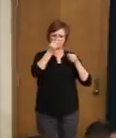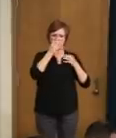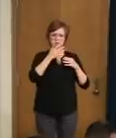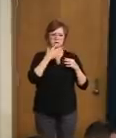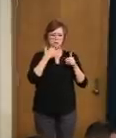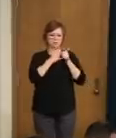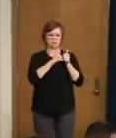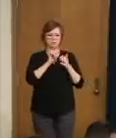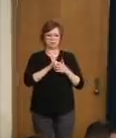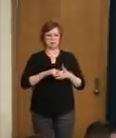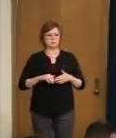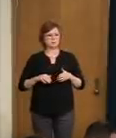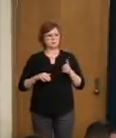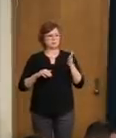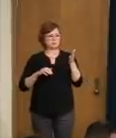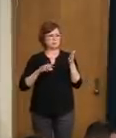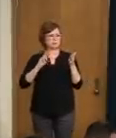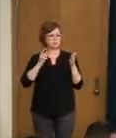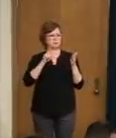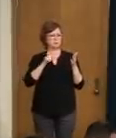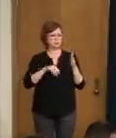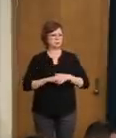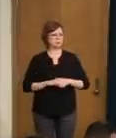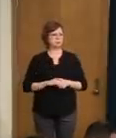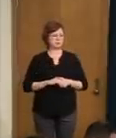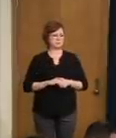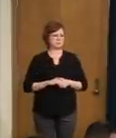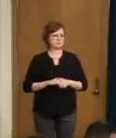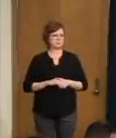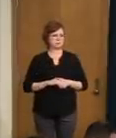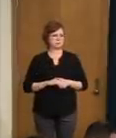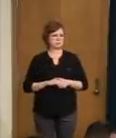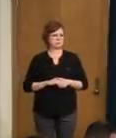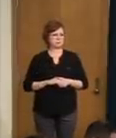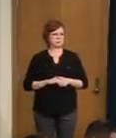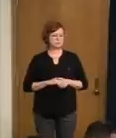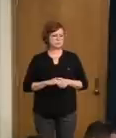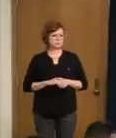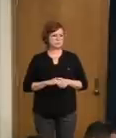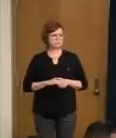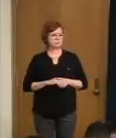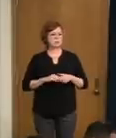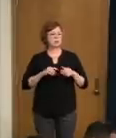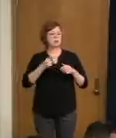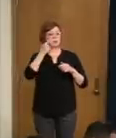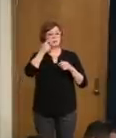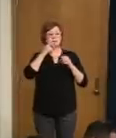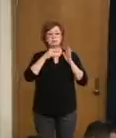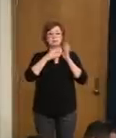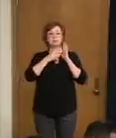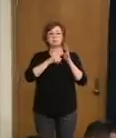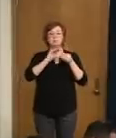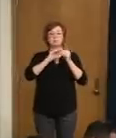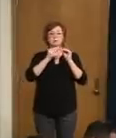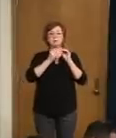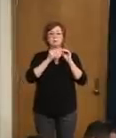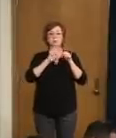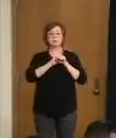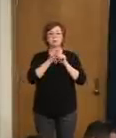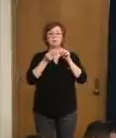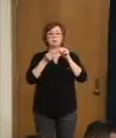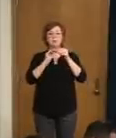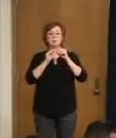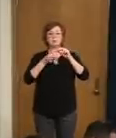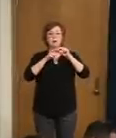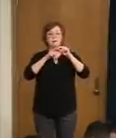Mark? In your modeling presentation, you talked about the high rates that we're seeing in northern Saskatchewan. How concerning is